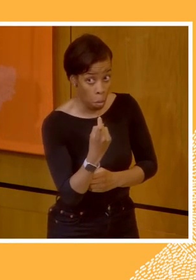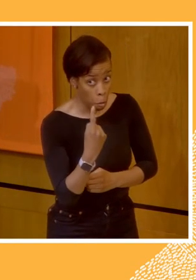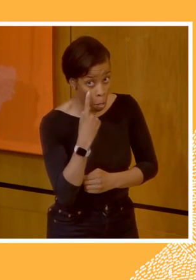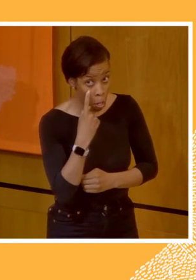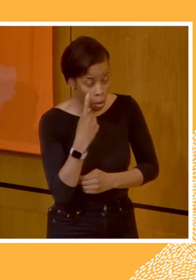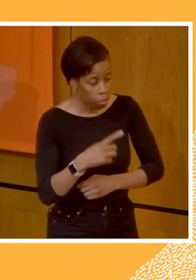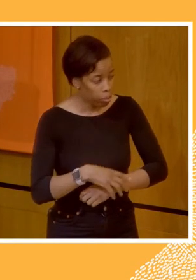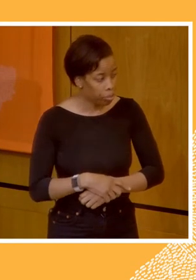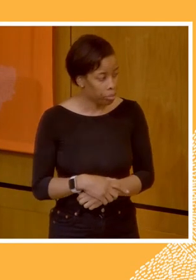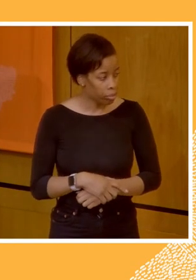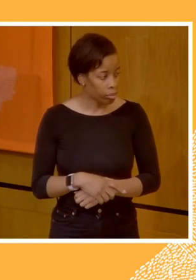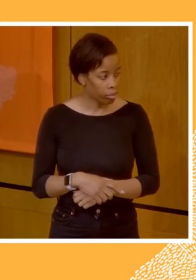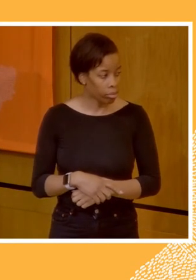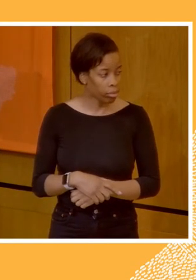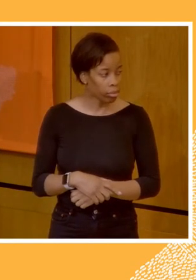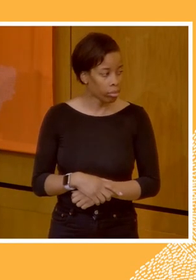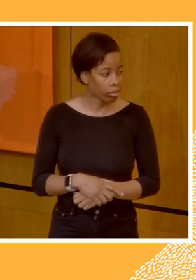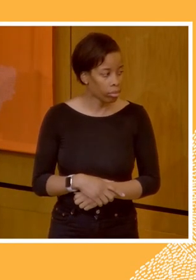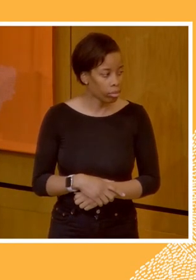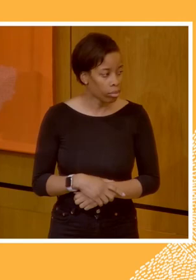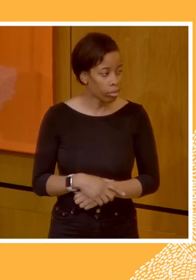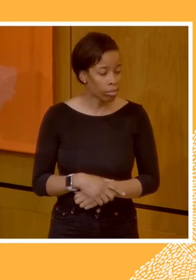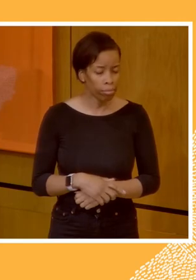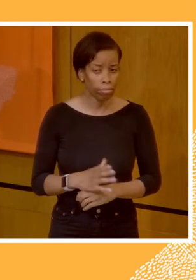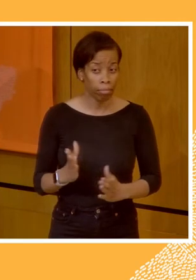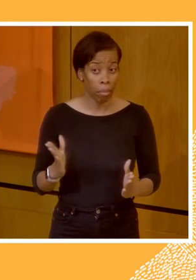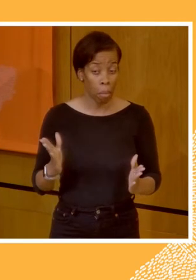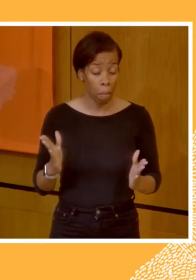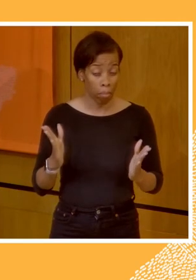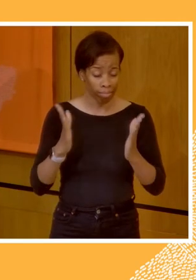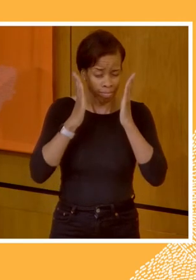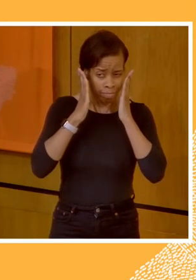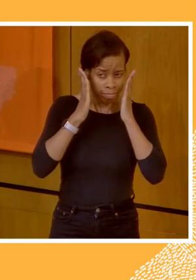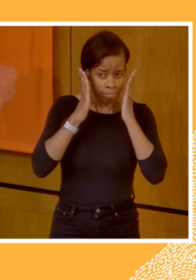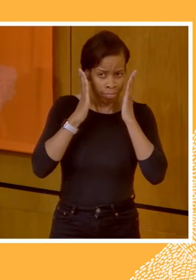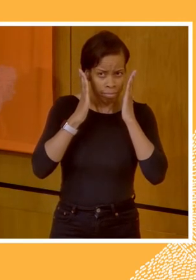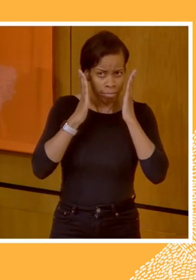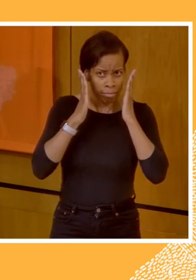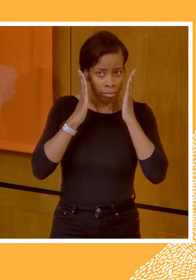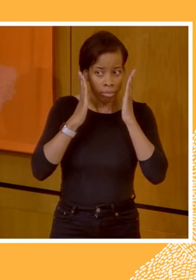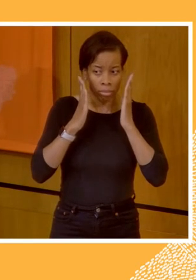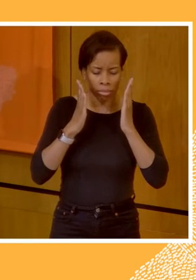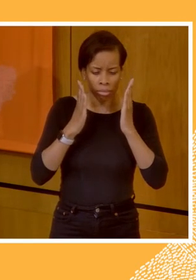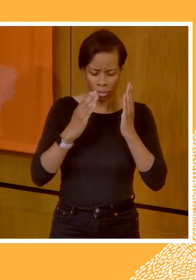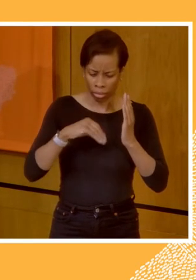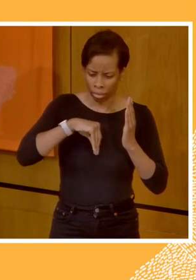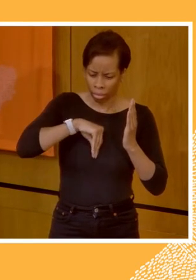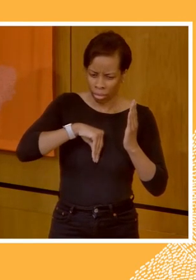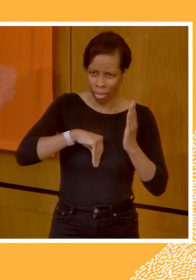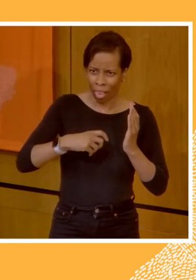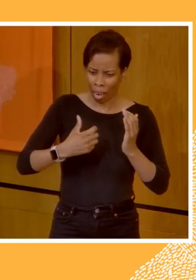like you to block both your ears as tight as you can and just listen to the sound of yourself breathing. Take